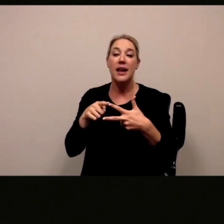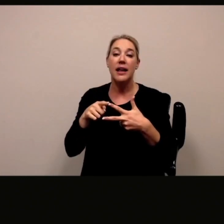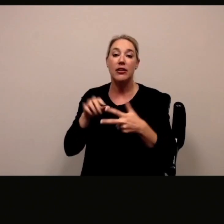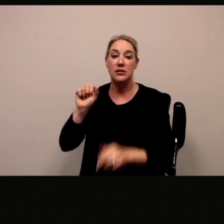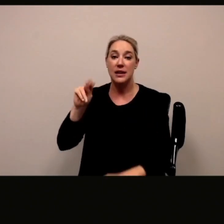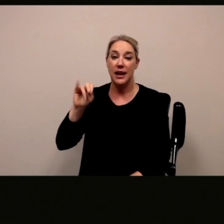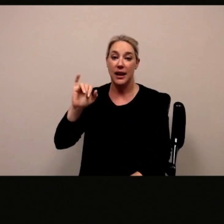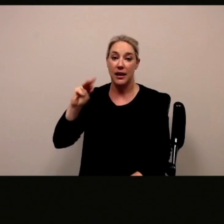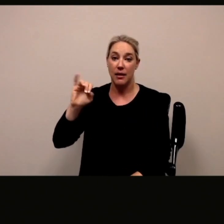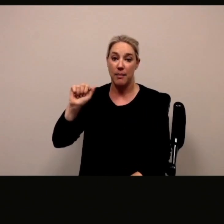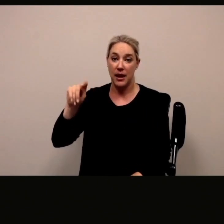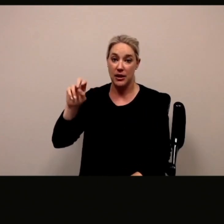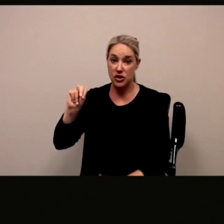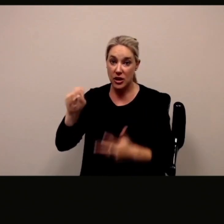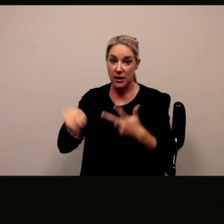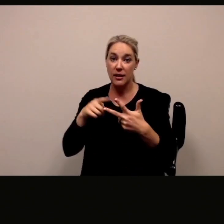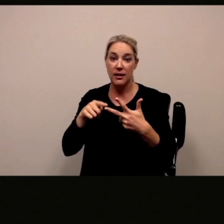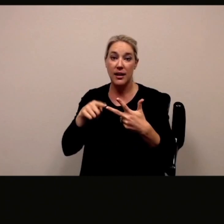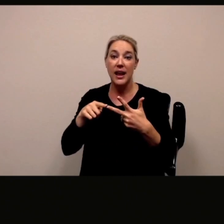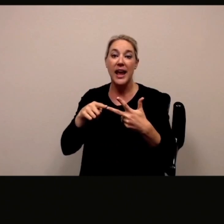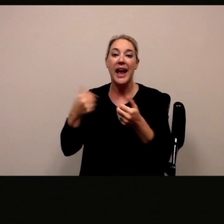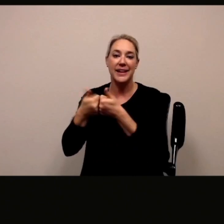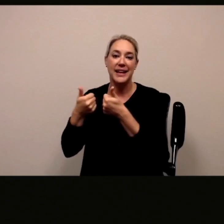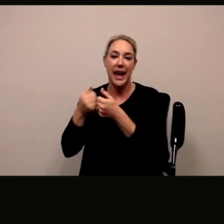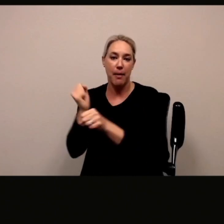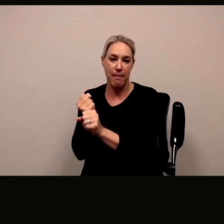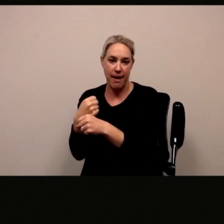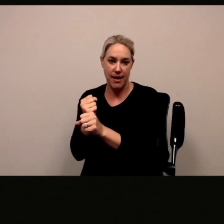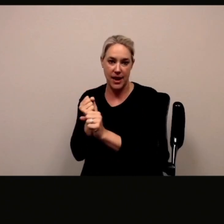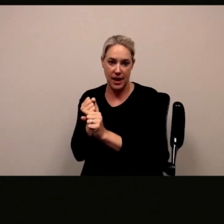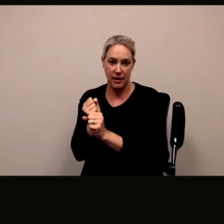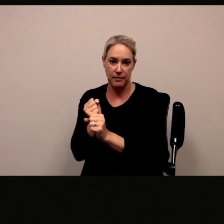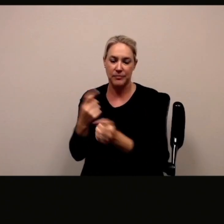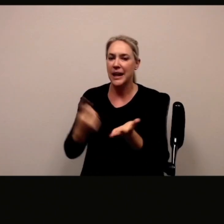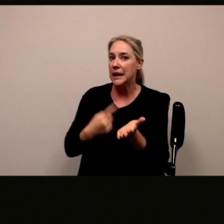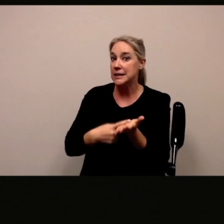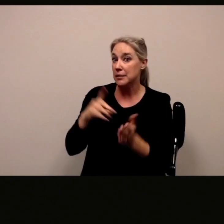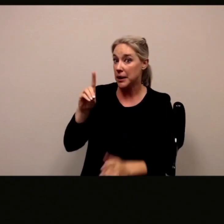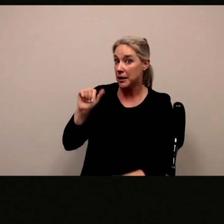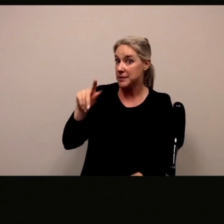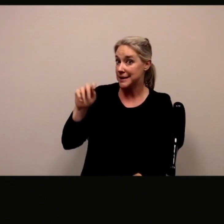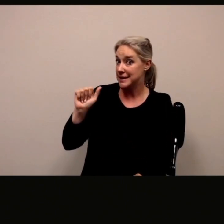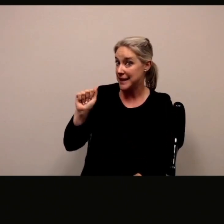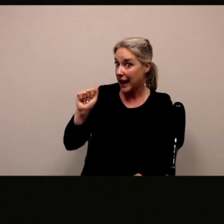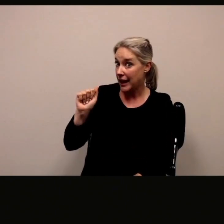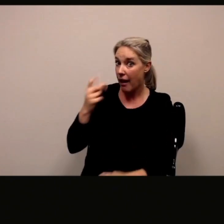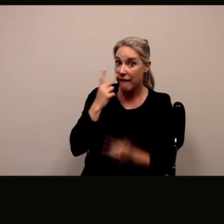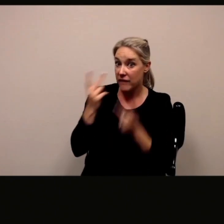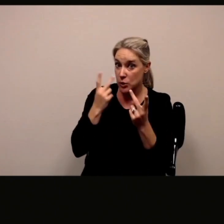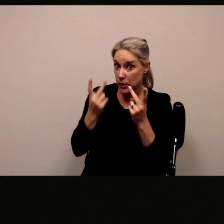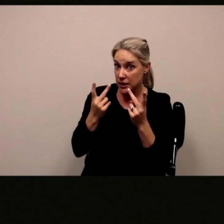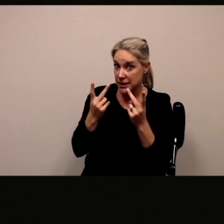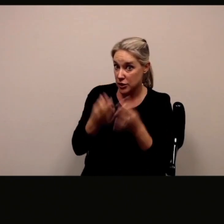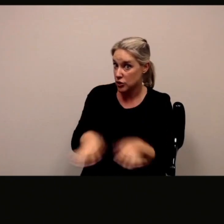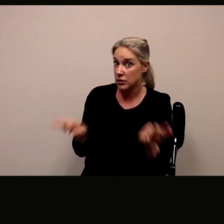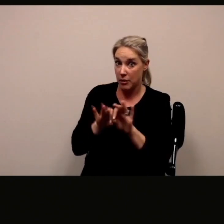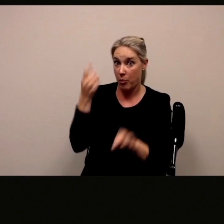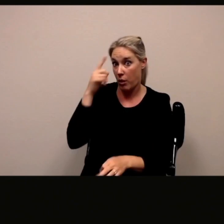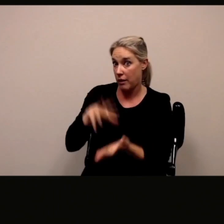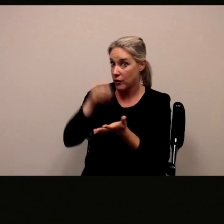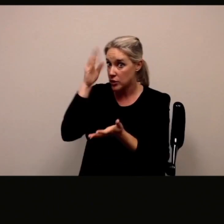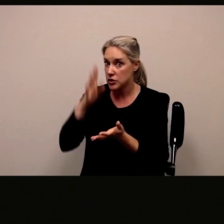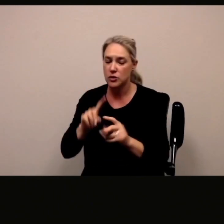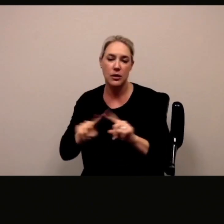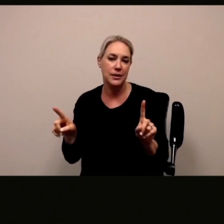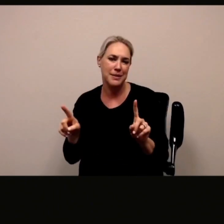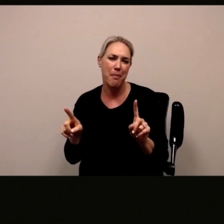do data representation. And there's some kids who might really be into data visualization, something like that. But generally speaking, at least on the